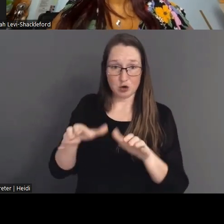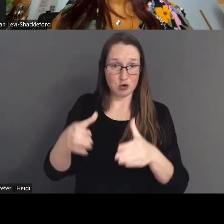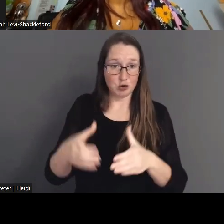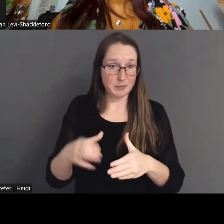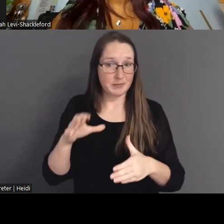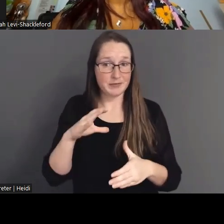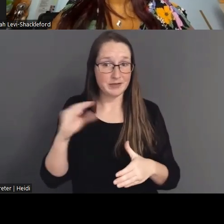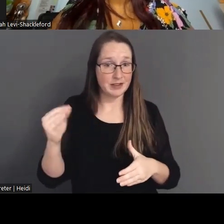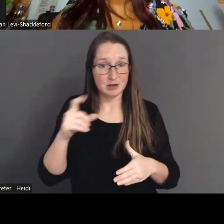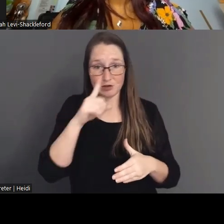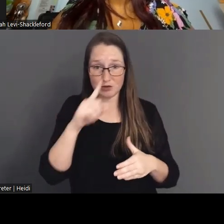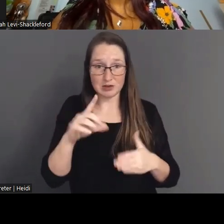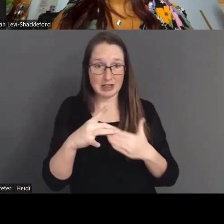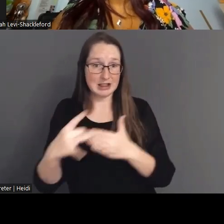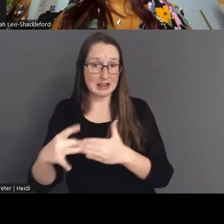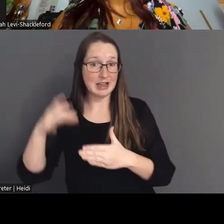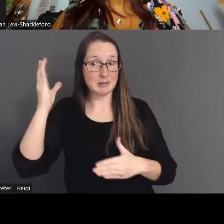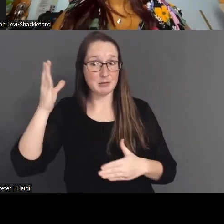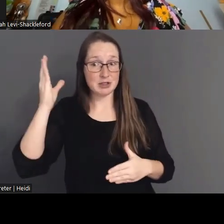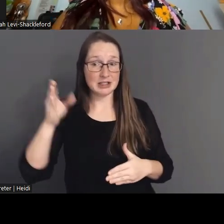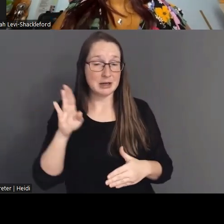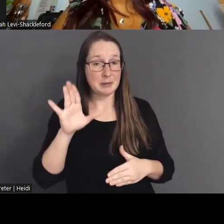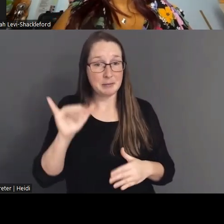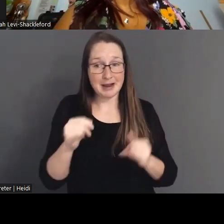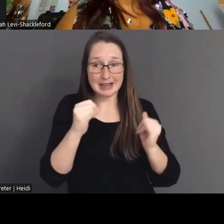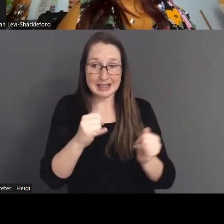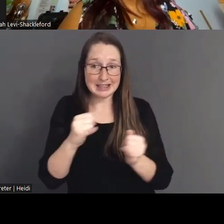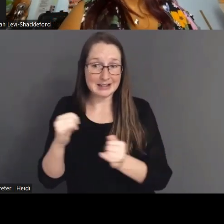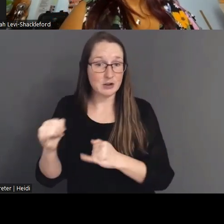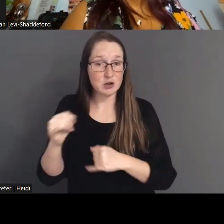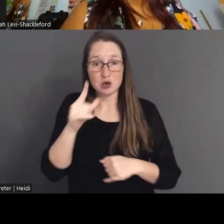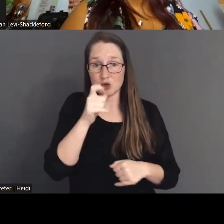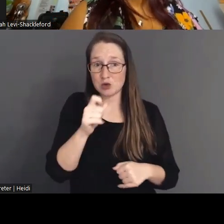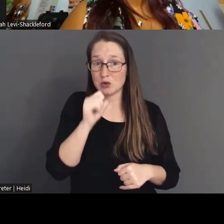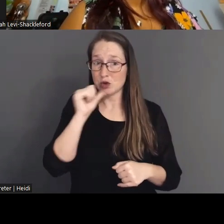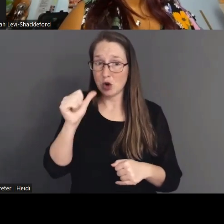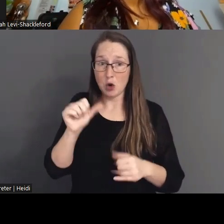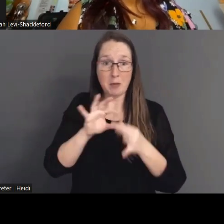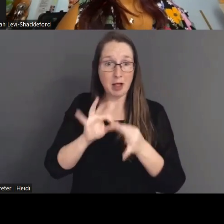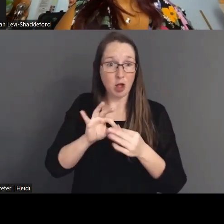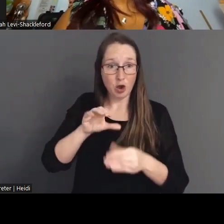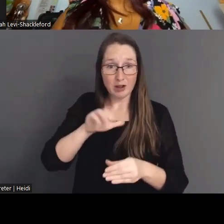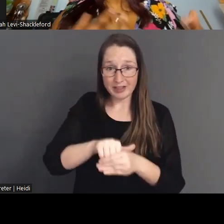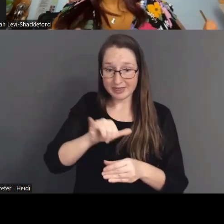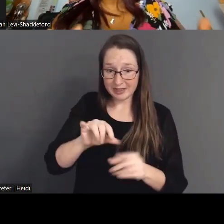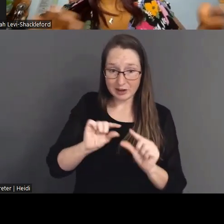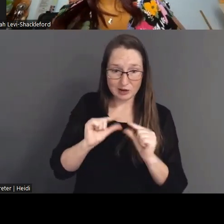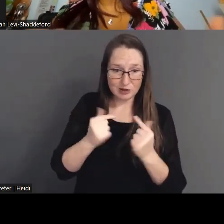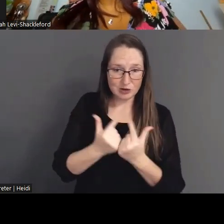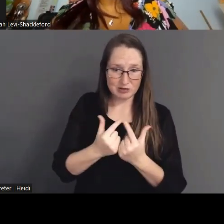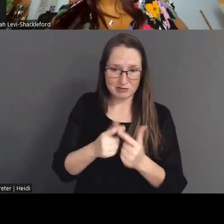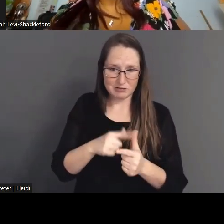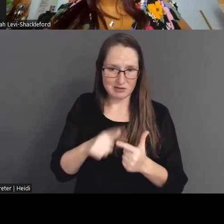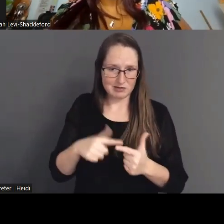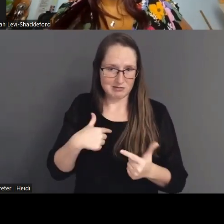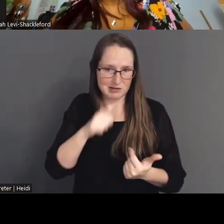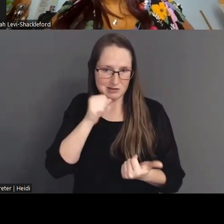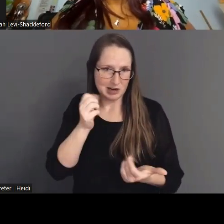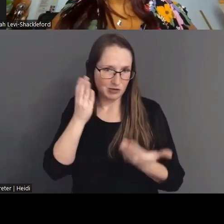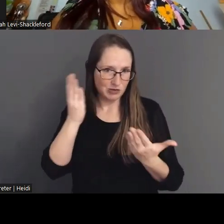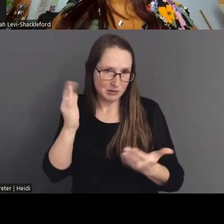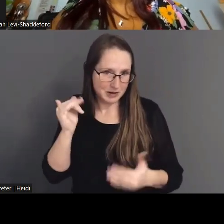and it's being led and presented by individuals that do not belong in that group, then I wouldn't recommend